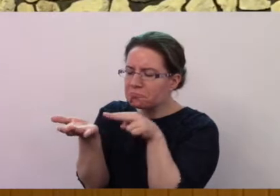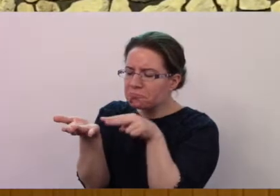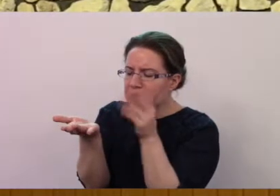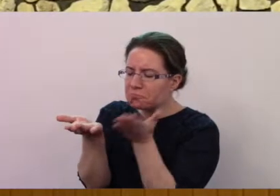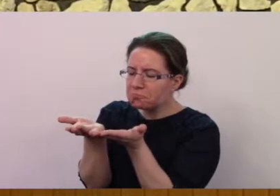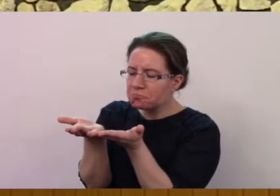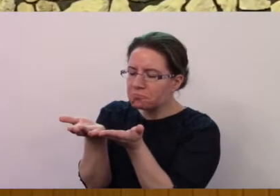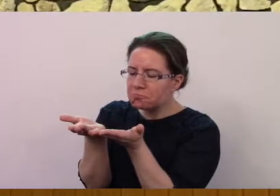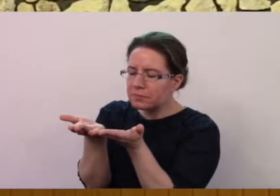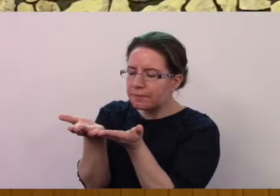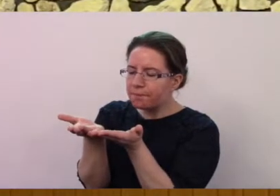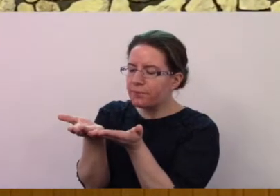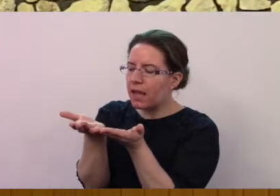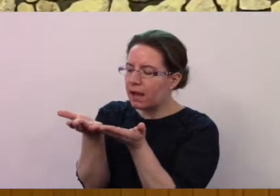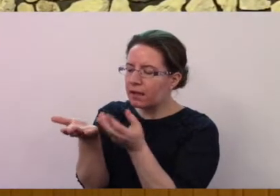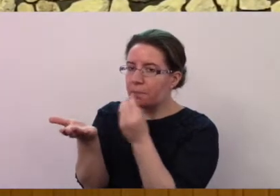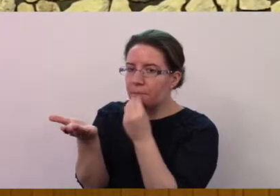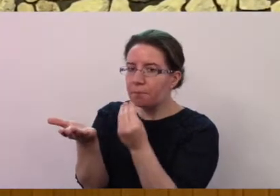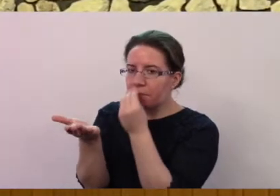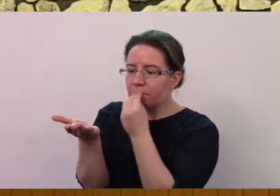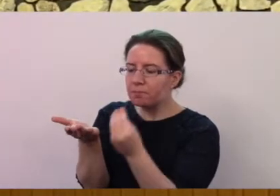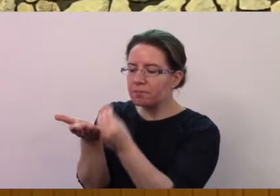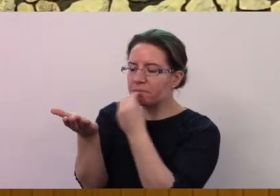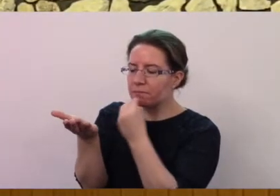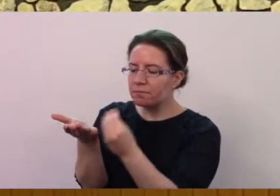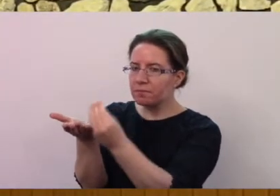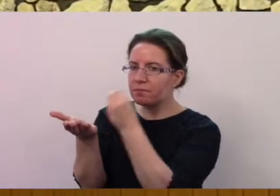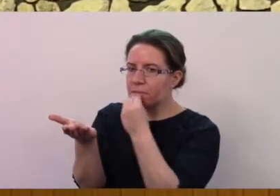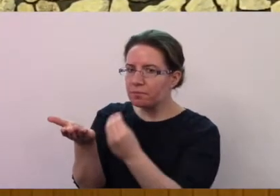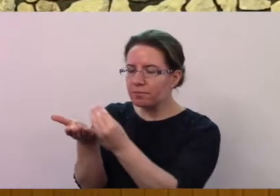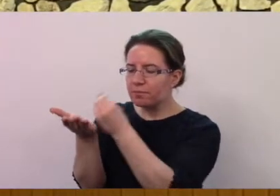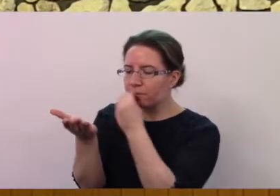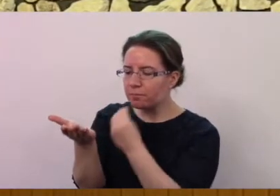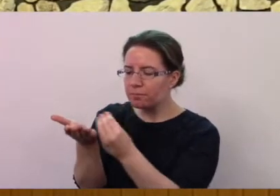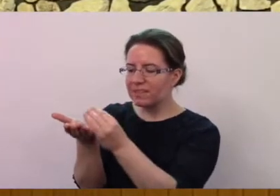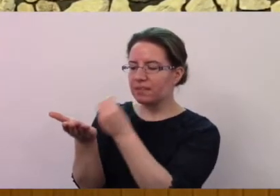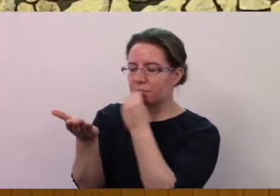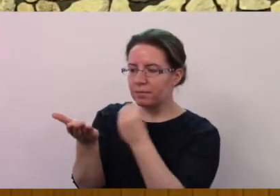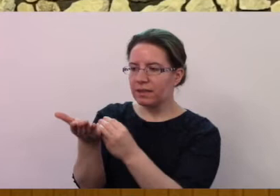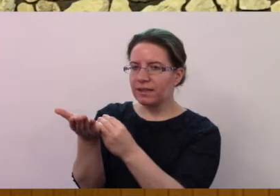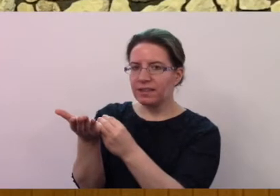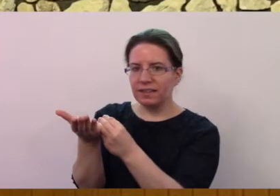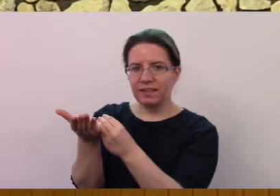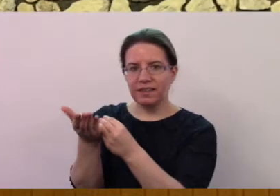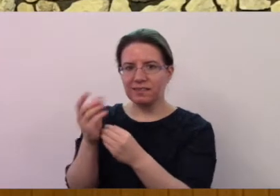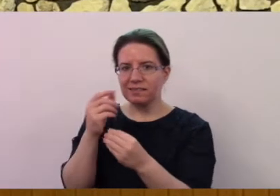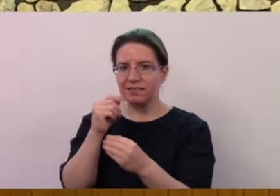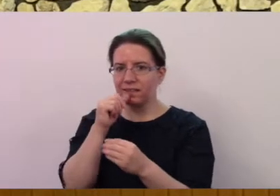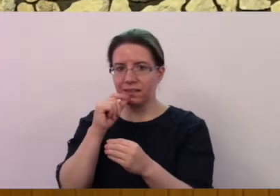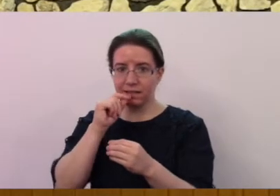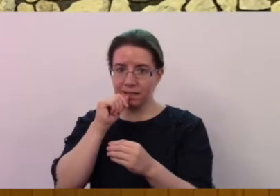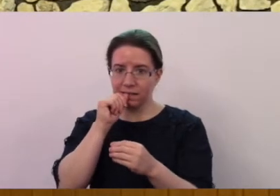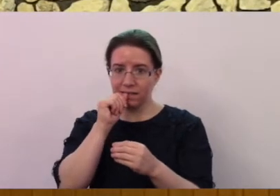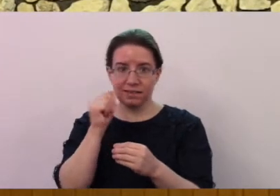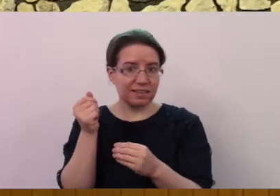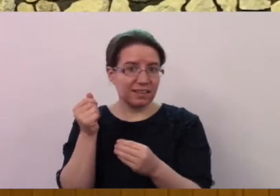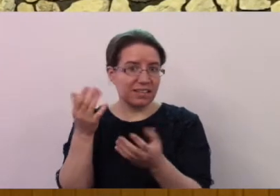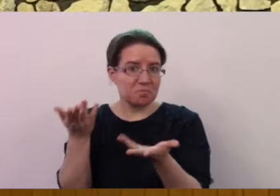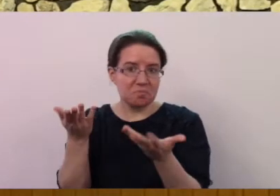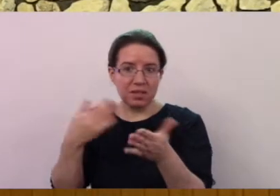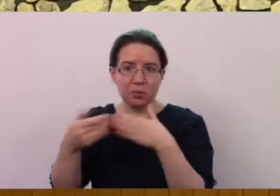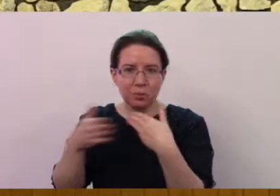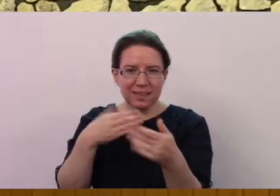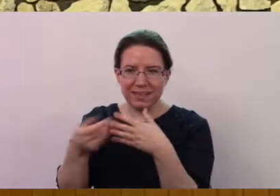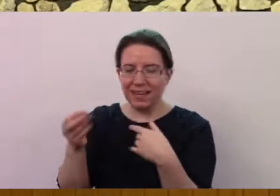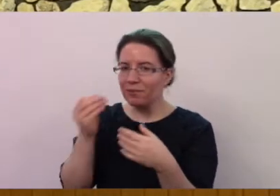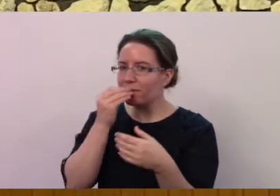them. And then he ate, and he was devouring that nut or whatever he was eating. And